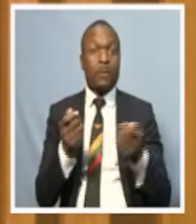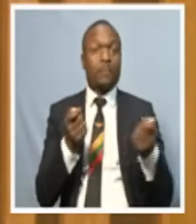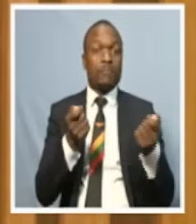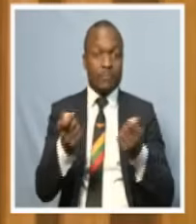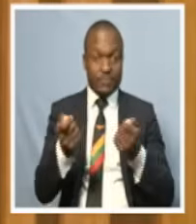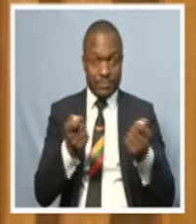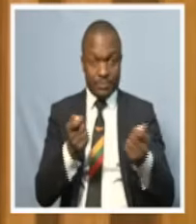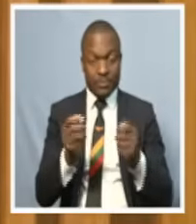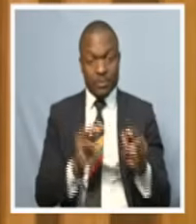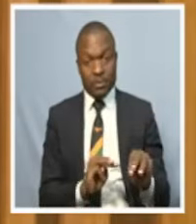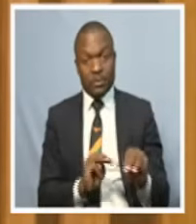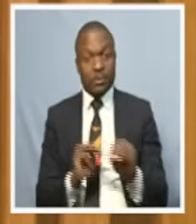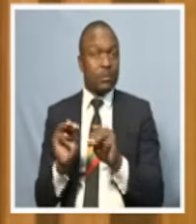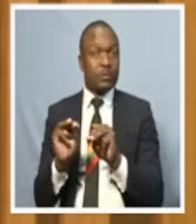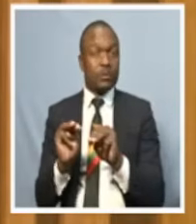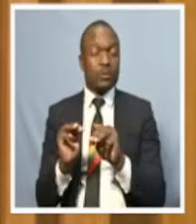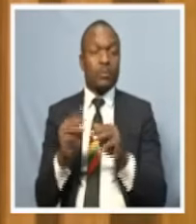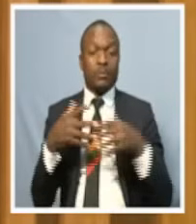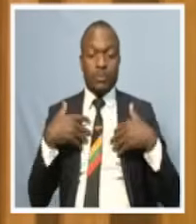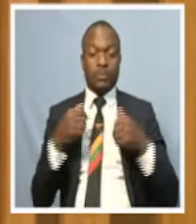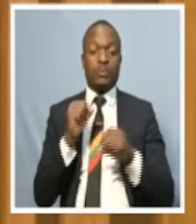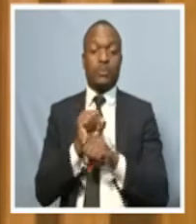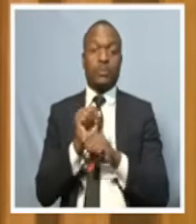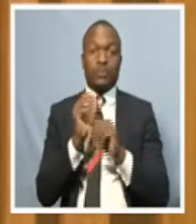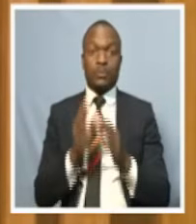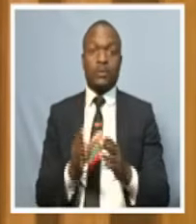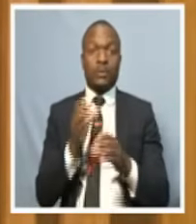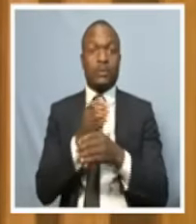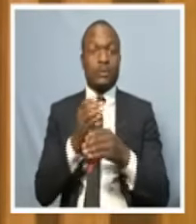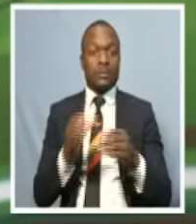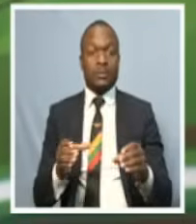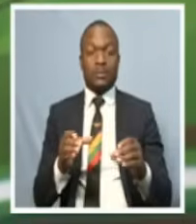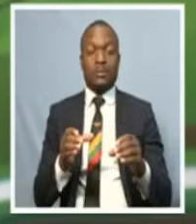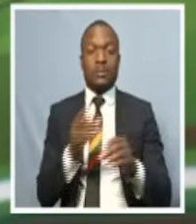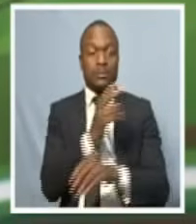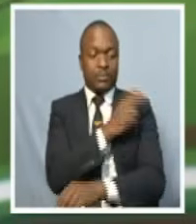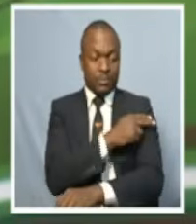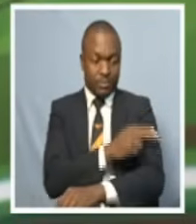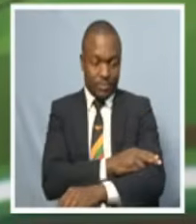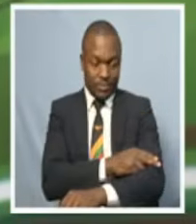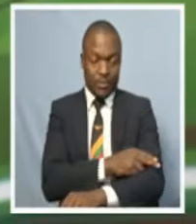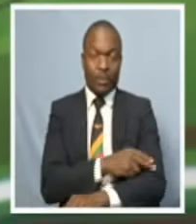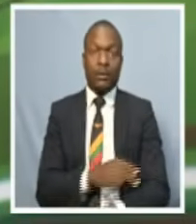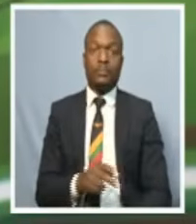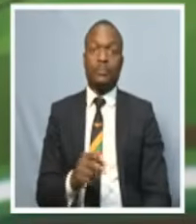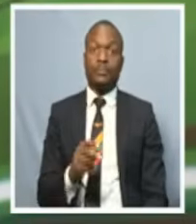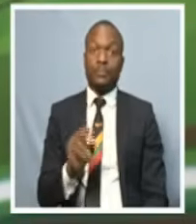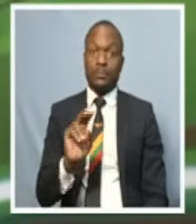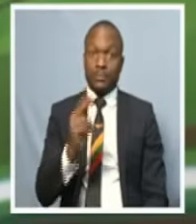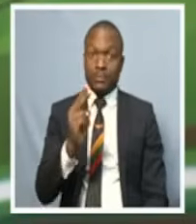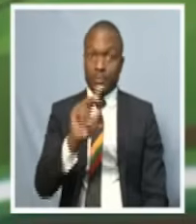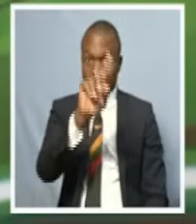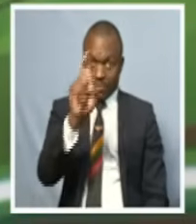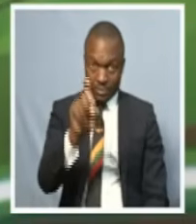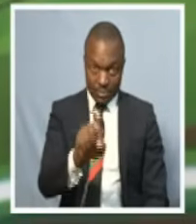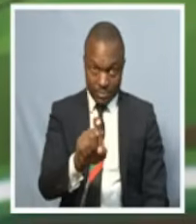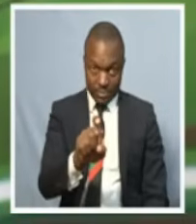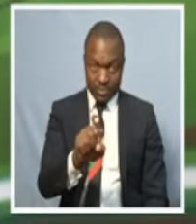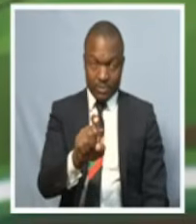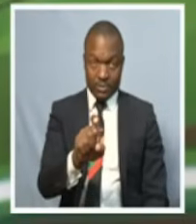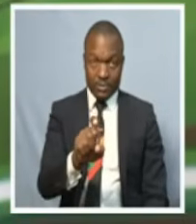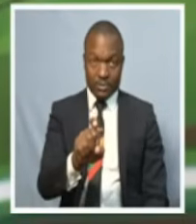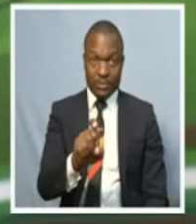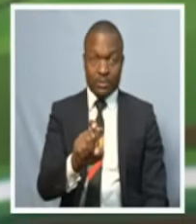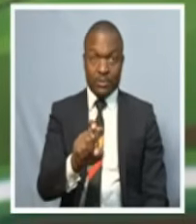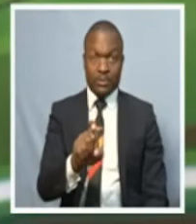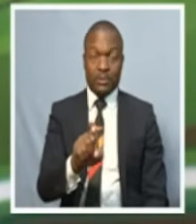to ferry the health workers at Chinsali General Hospital. Then the second question for oral answer under Standing Order this